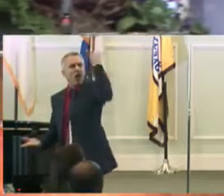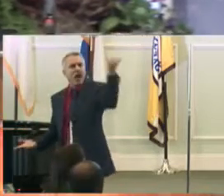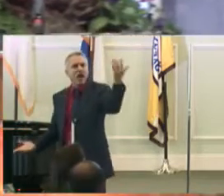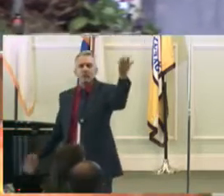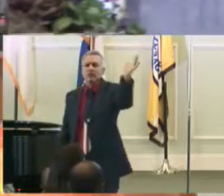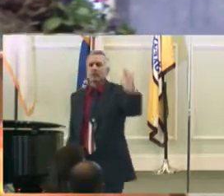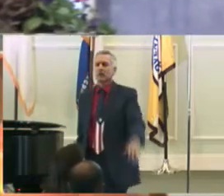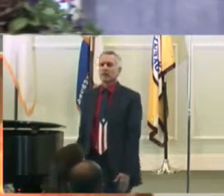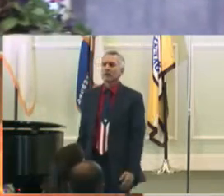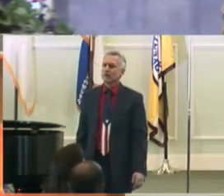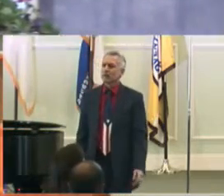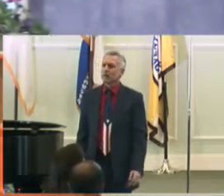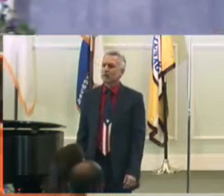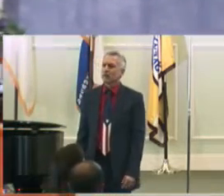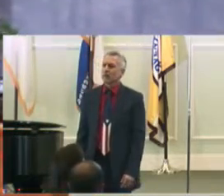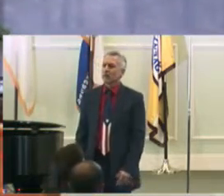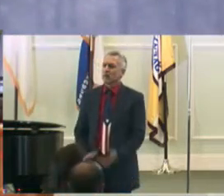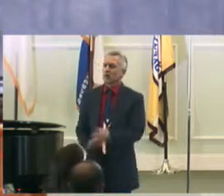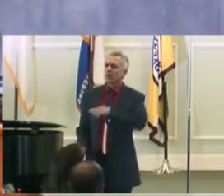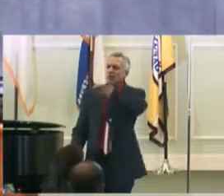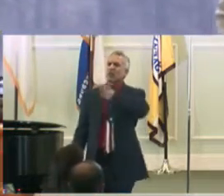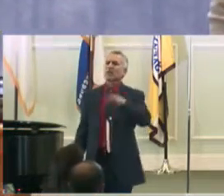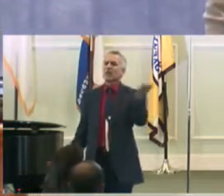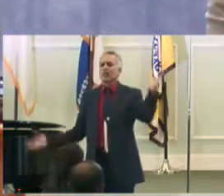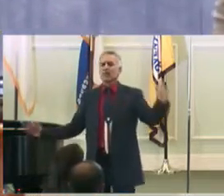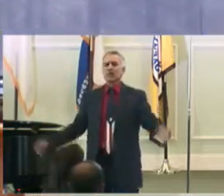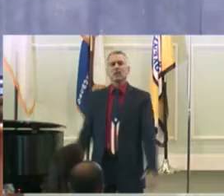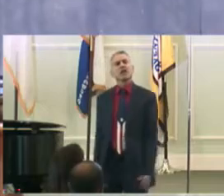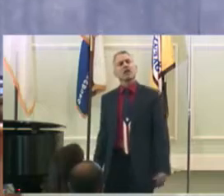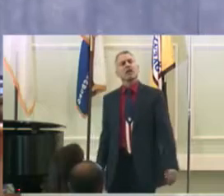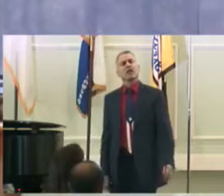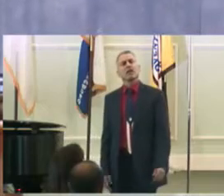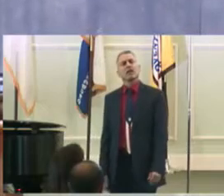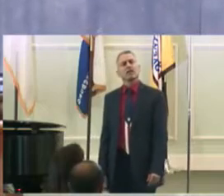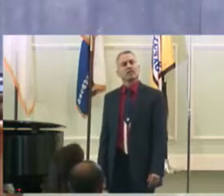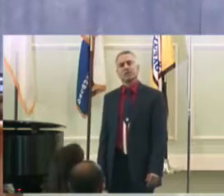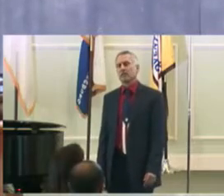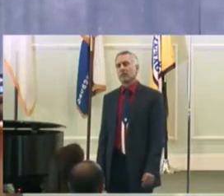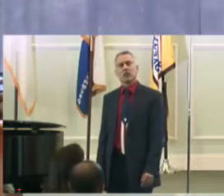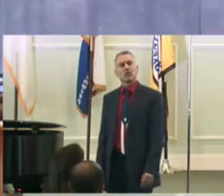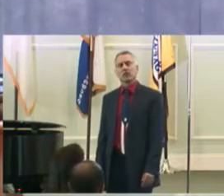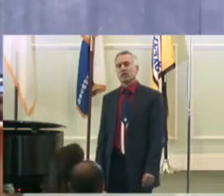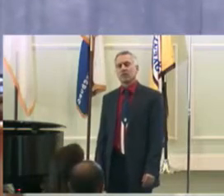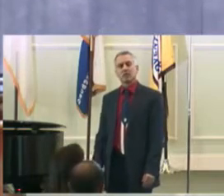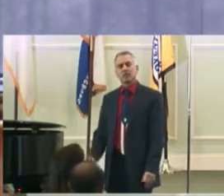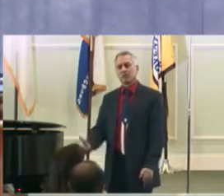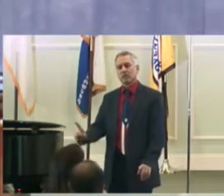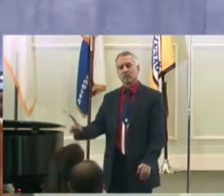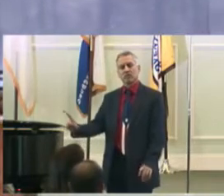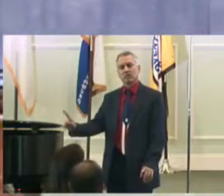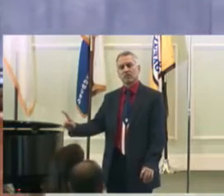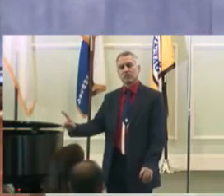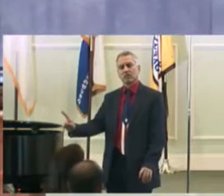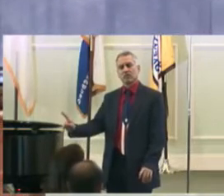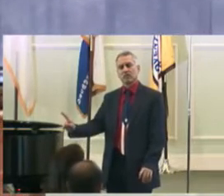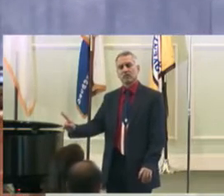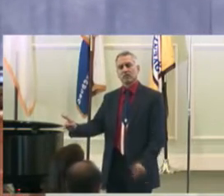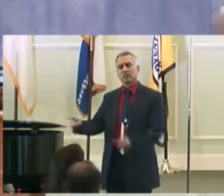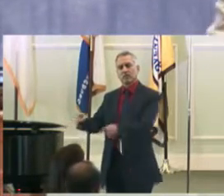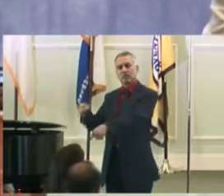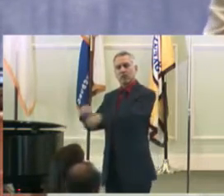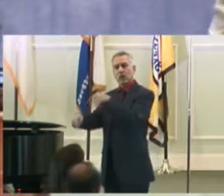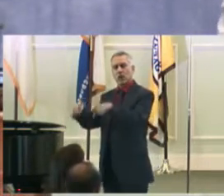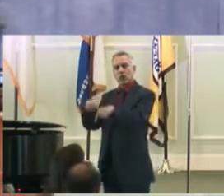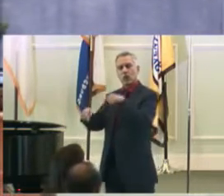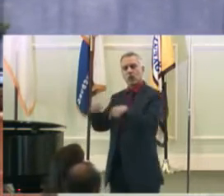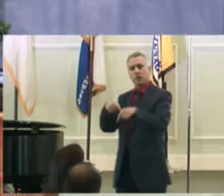me to know that, you know what? That's not where I'm supposed to be. God doesn't want me there. Take that thing back, unwrap it, give